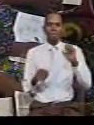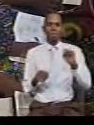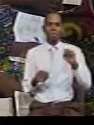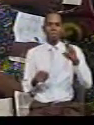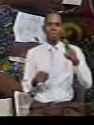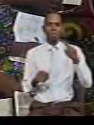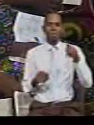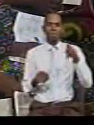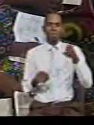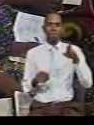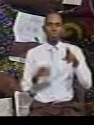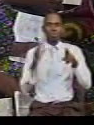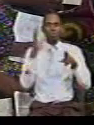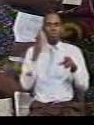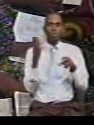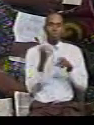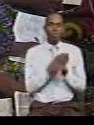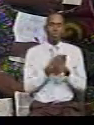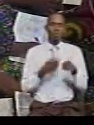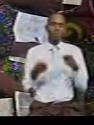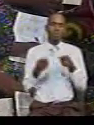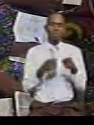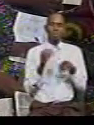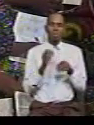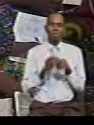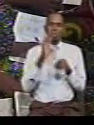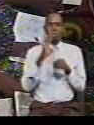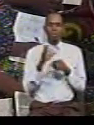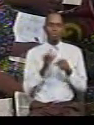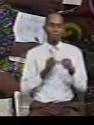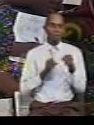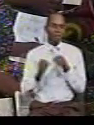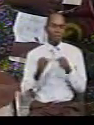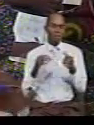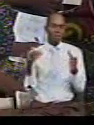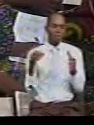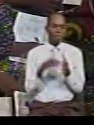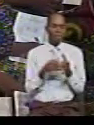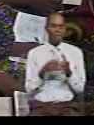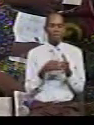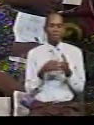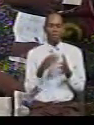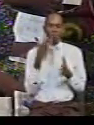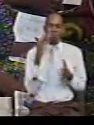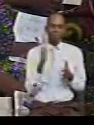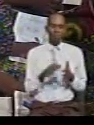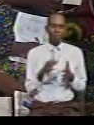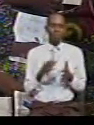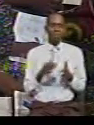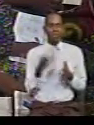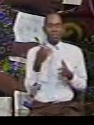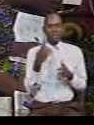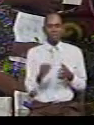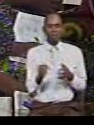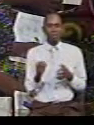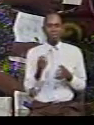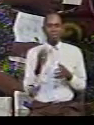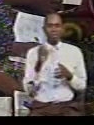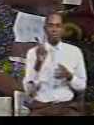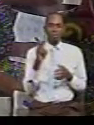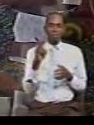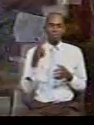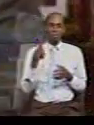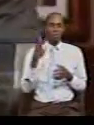over. In your fight against evil, the super will take over. In